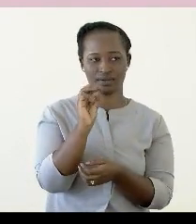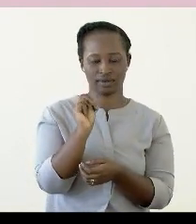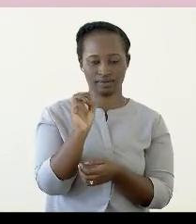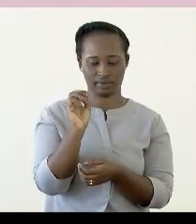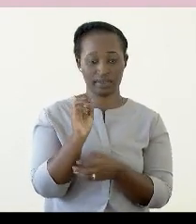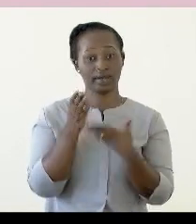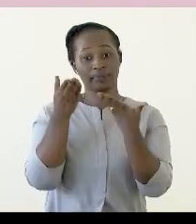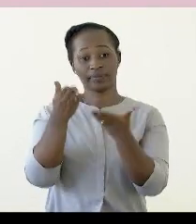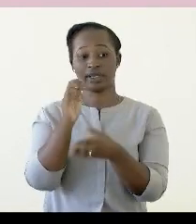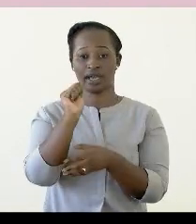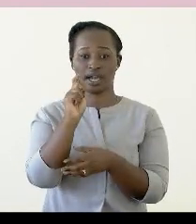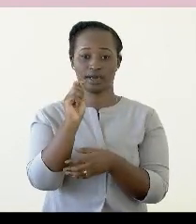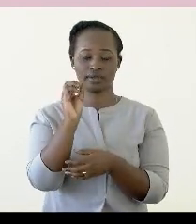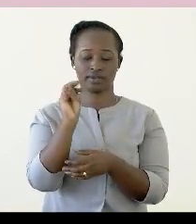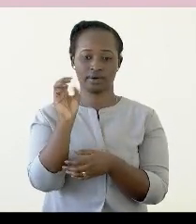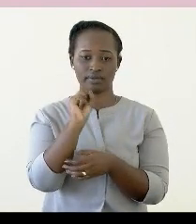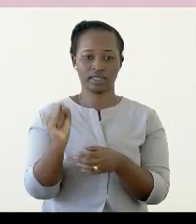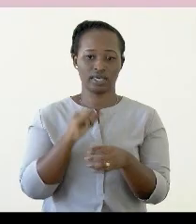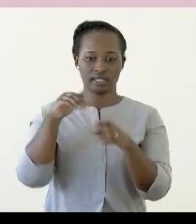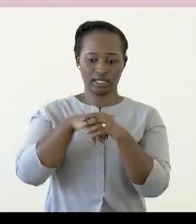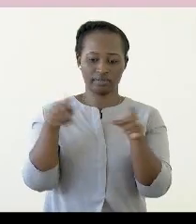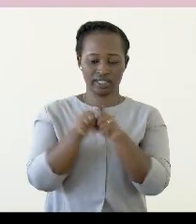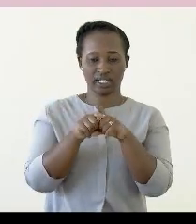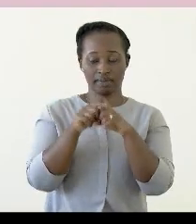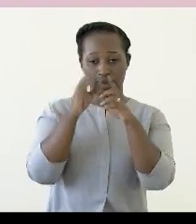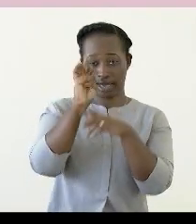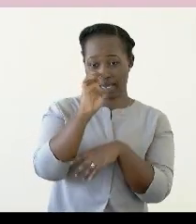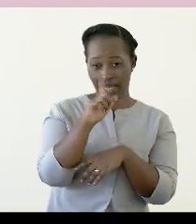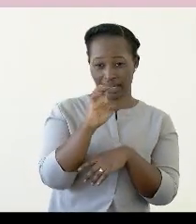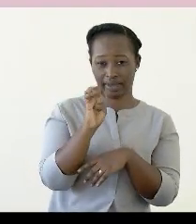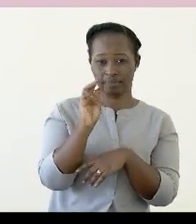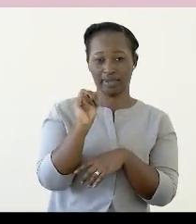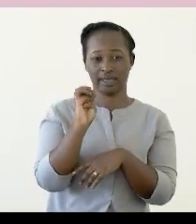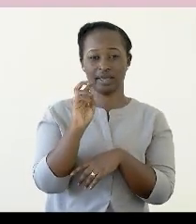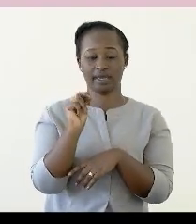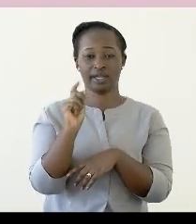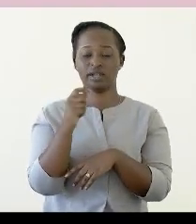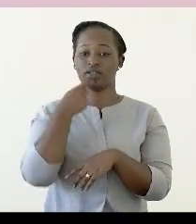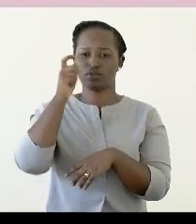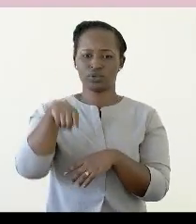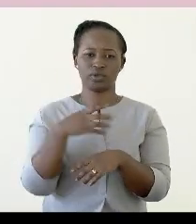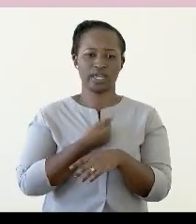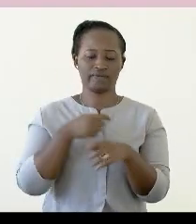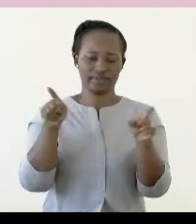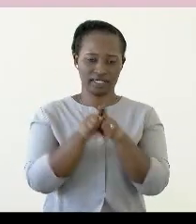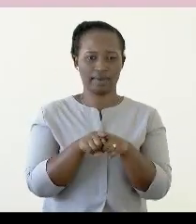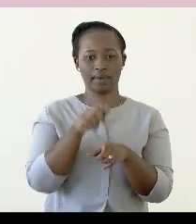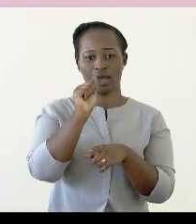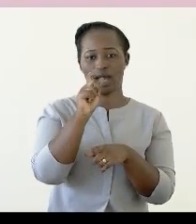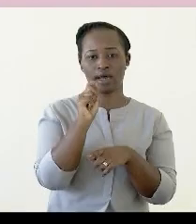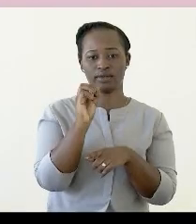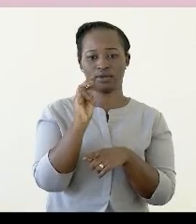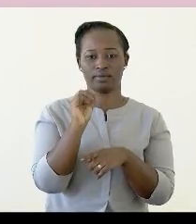belong to the same element should always have the same atomic number. And a substance composed by